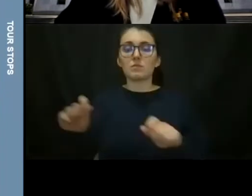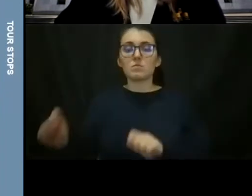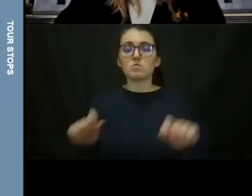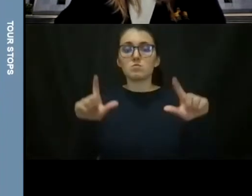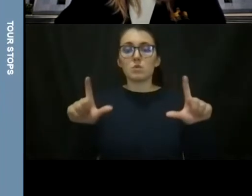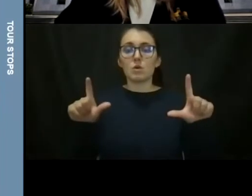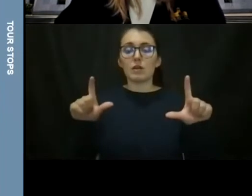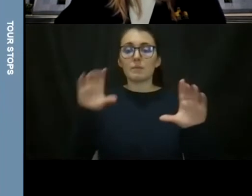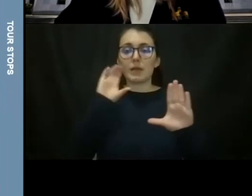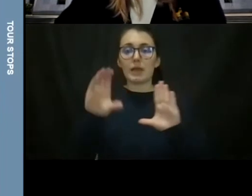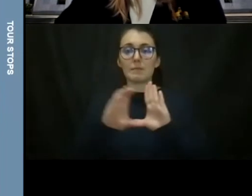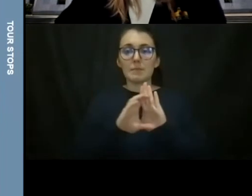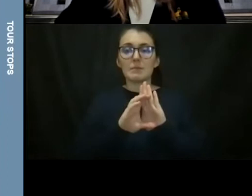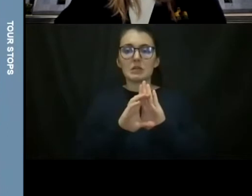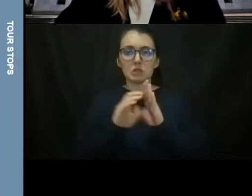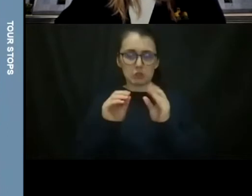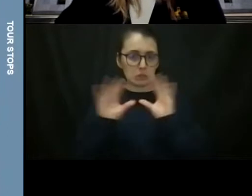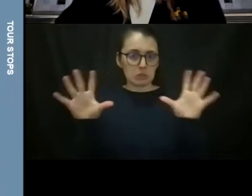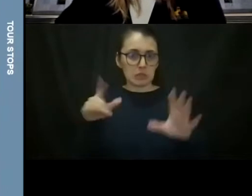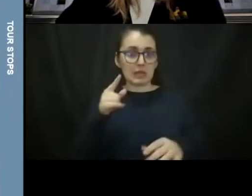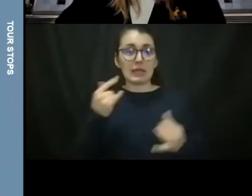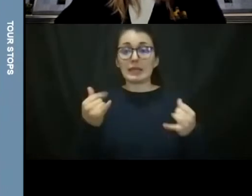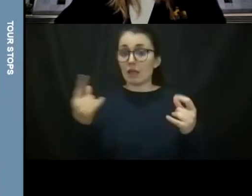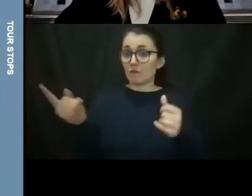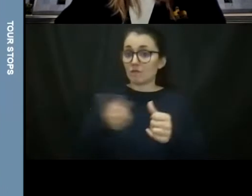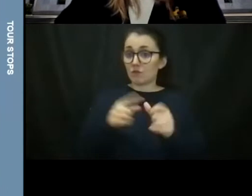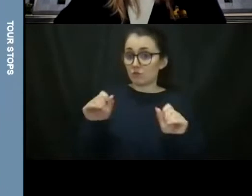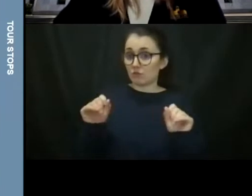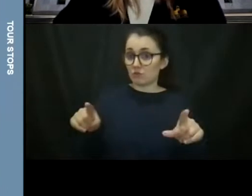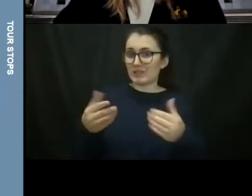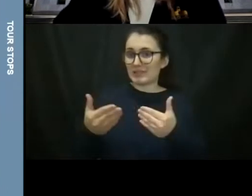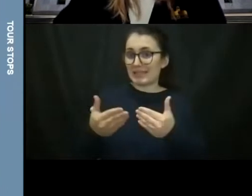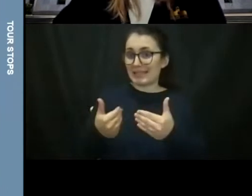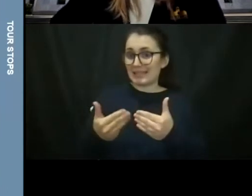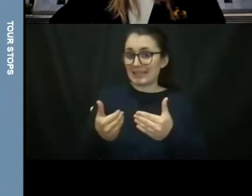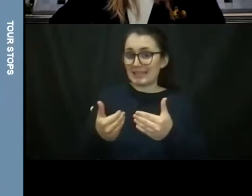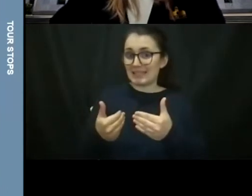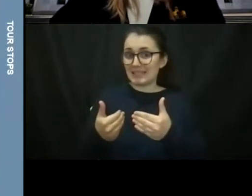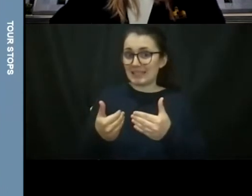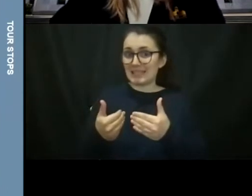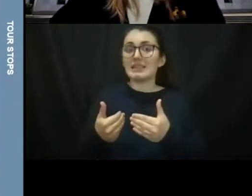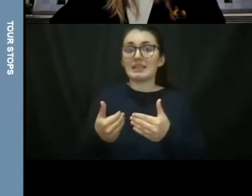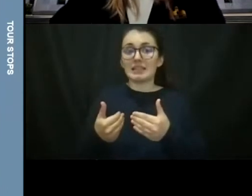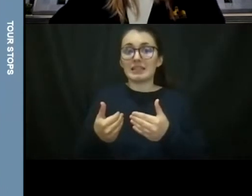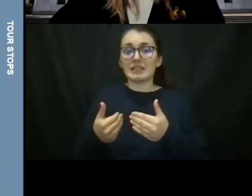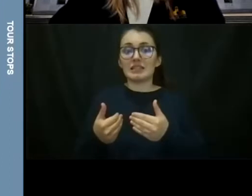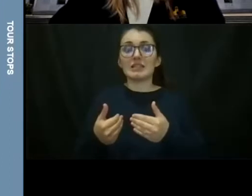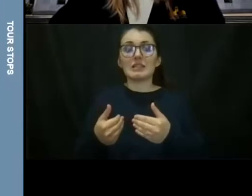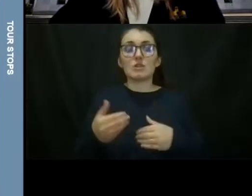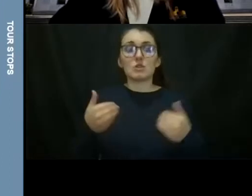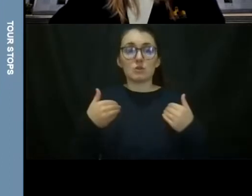nicer view. So here's your first question. It's a softball, okay? At the top of your seal, you've got